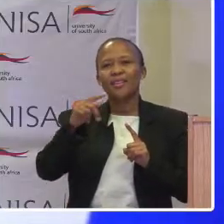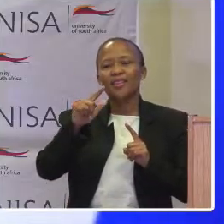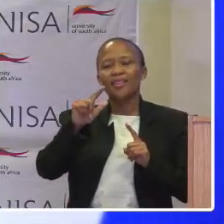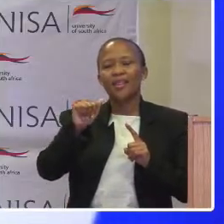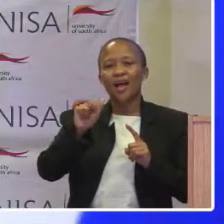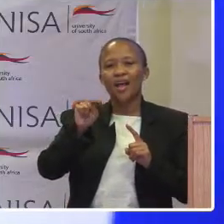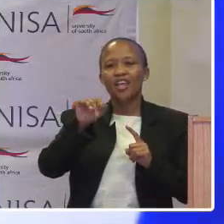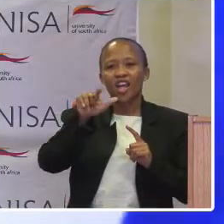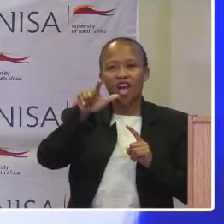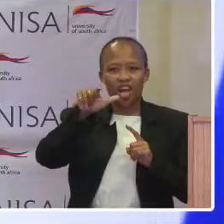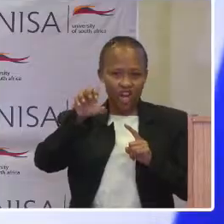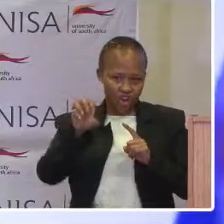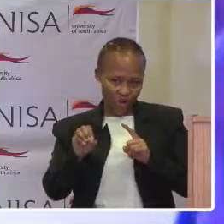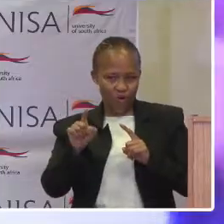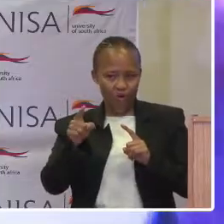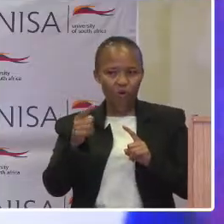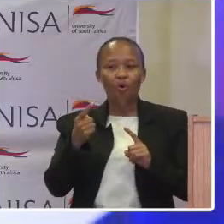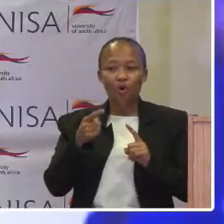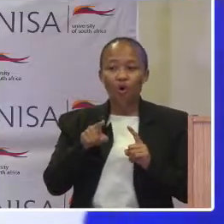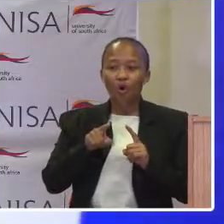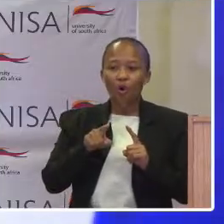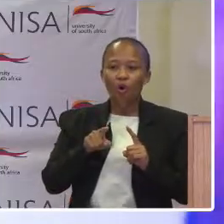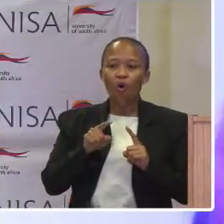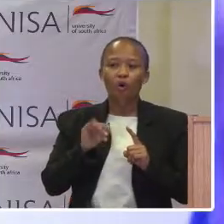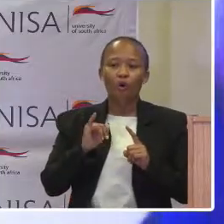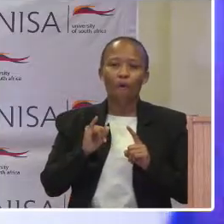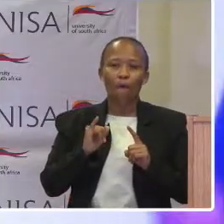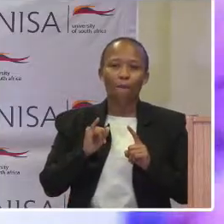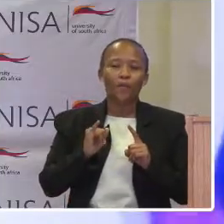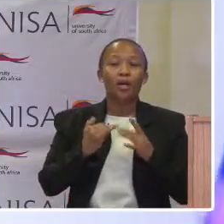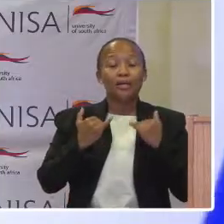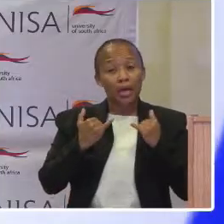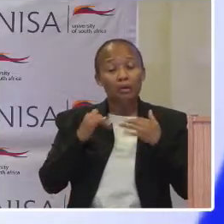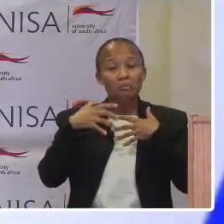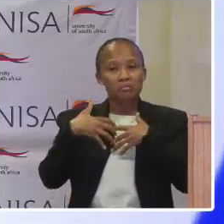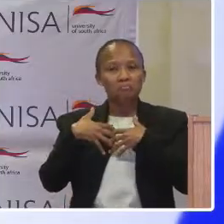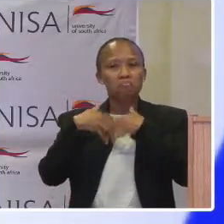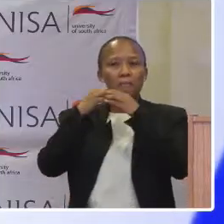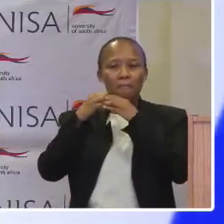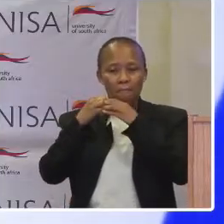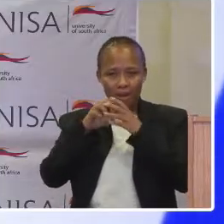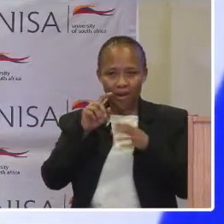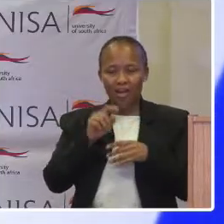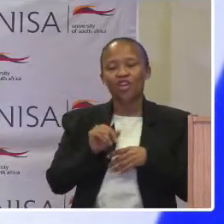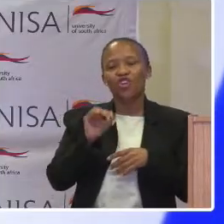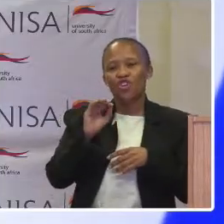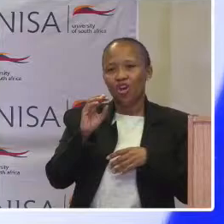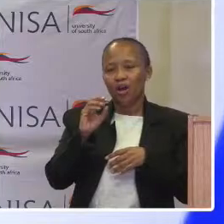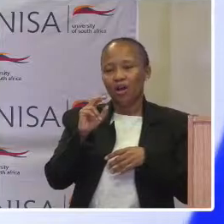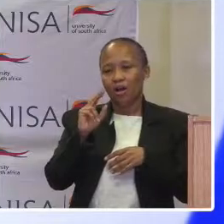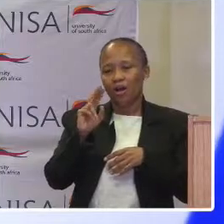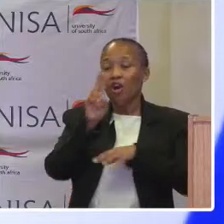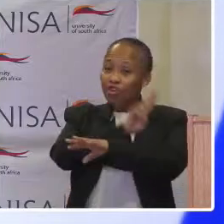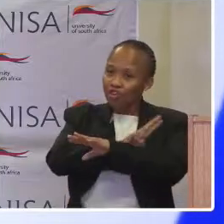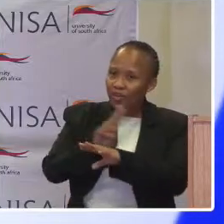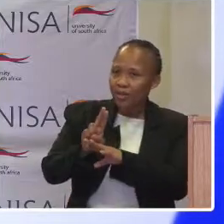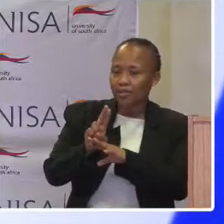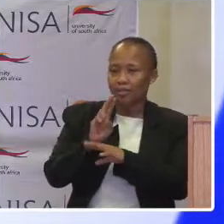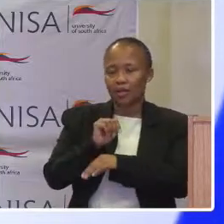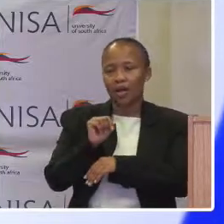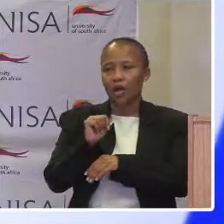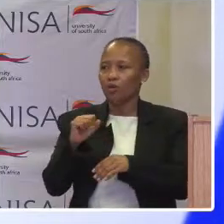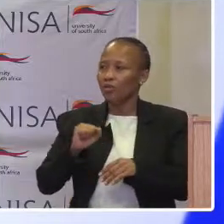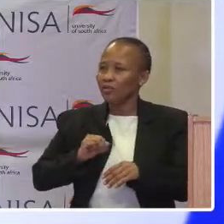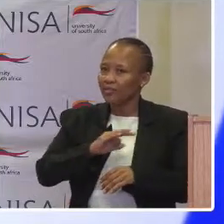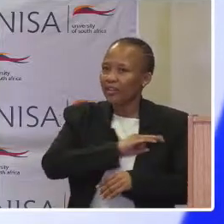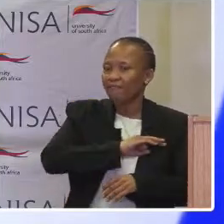an entrepreneurship hub that has been established by UNISA to assist UNISA students, alumni, staff